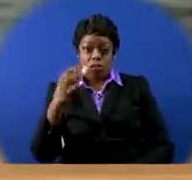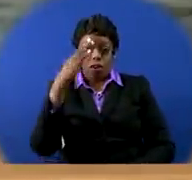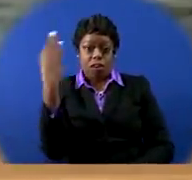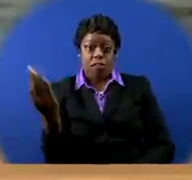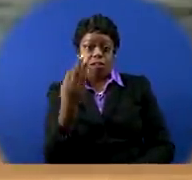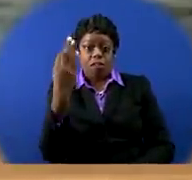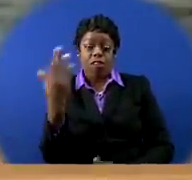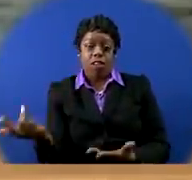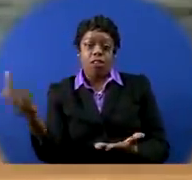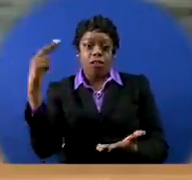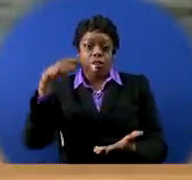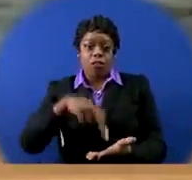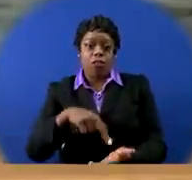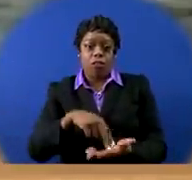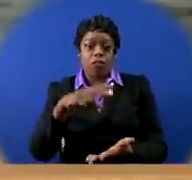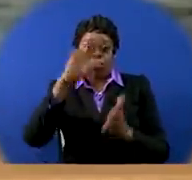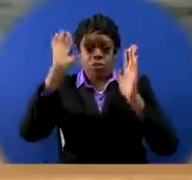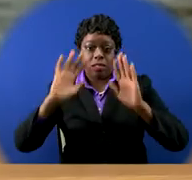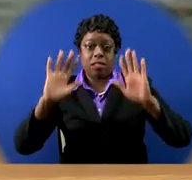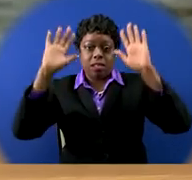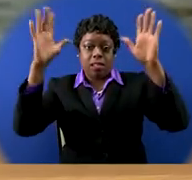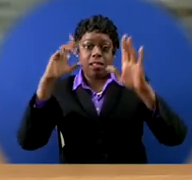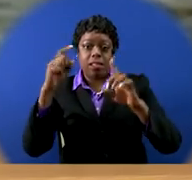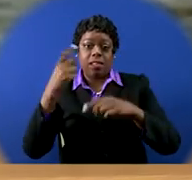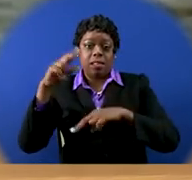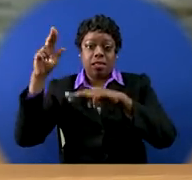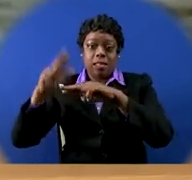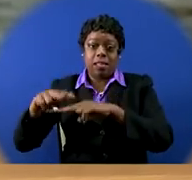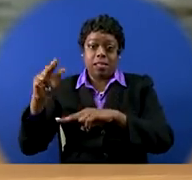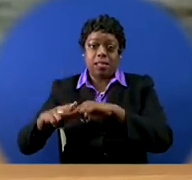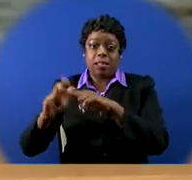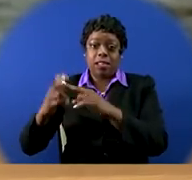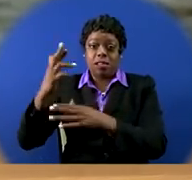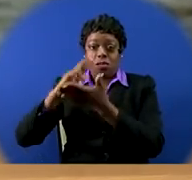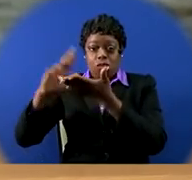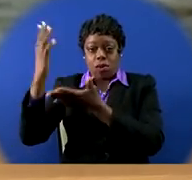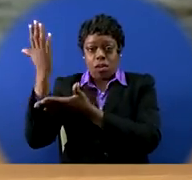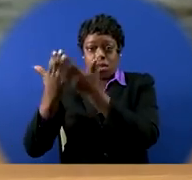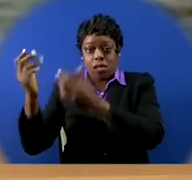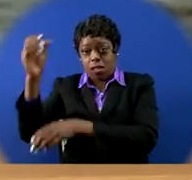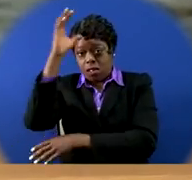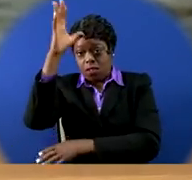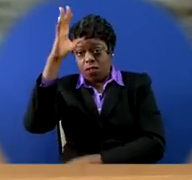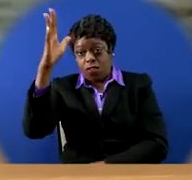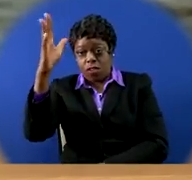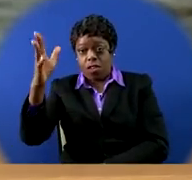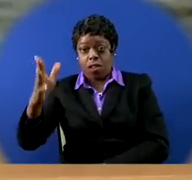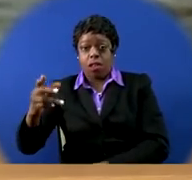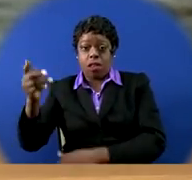Sunday. Now he sits at the right hand of the Father making intercession for all of us.